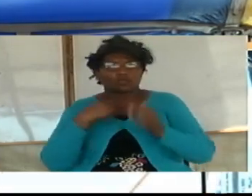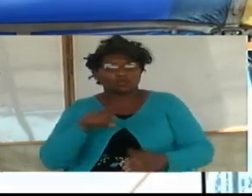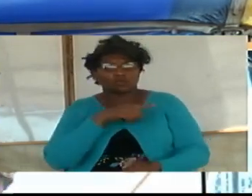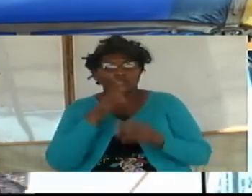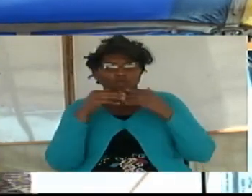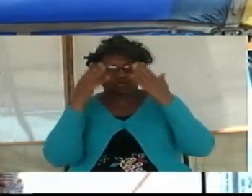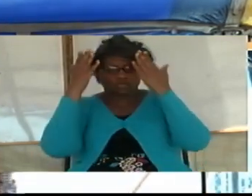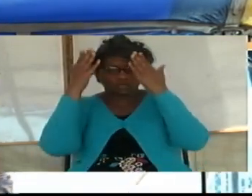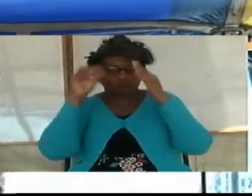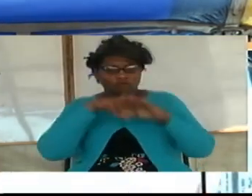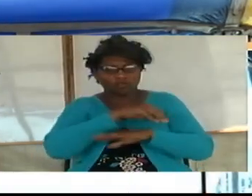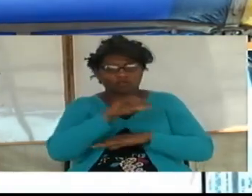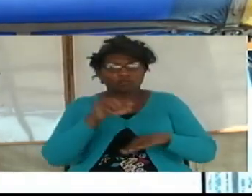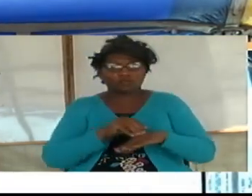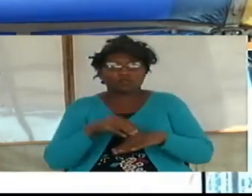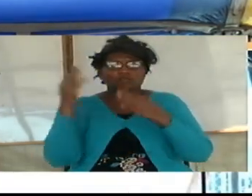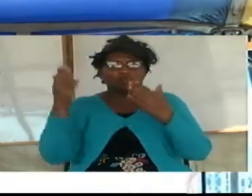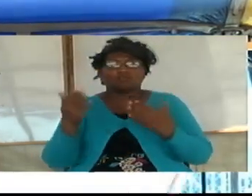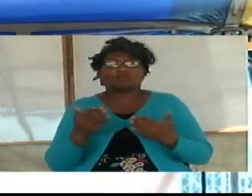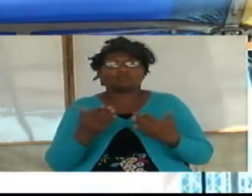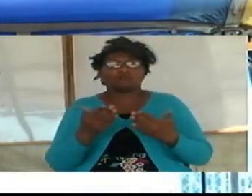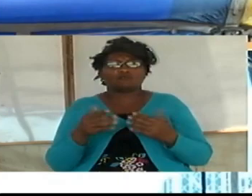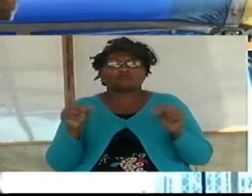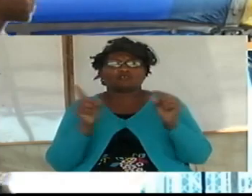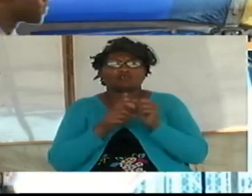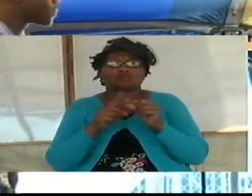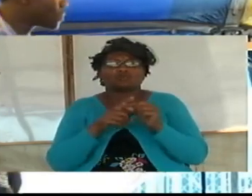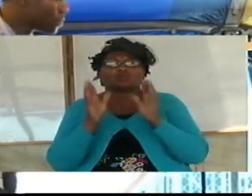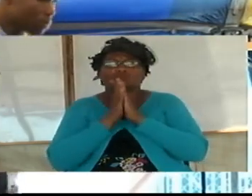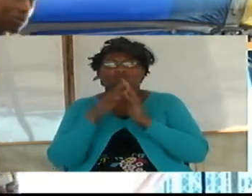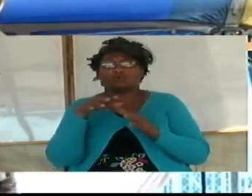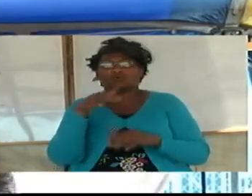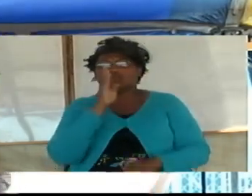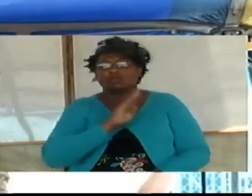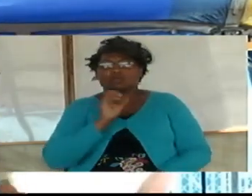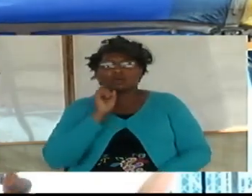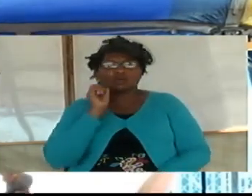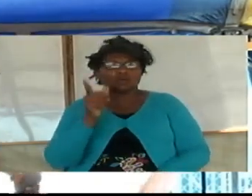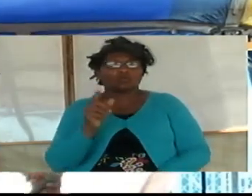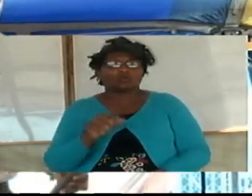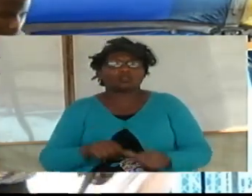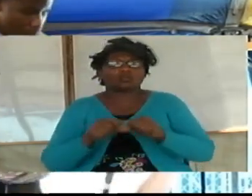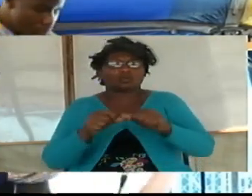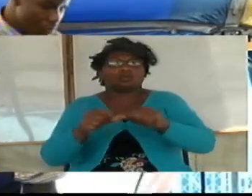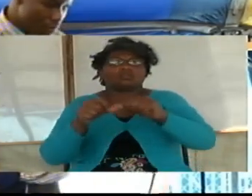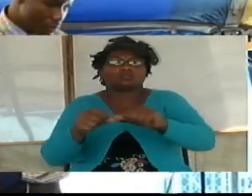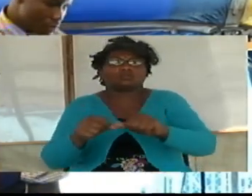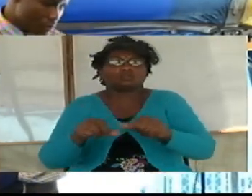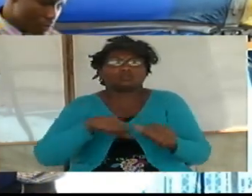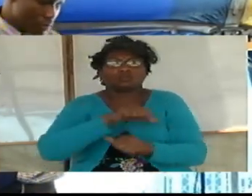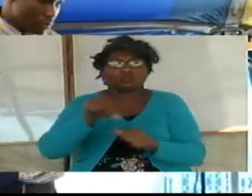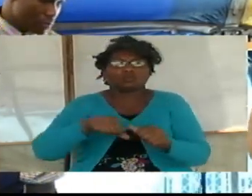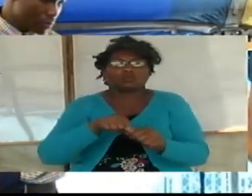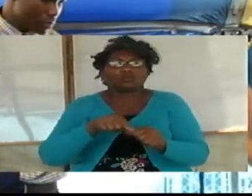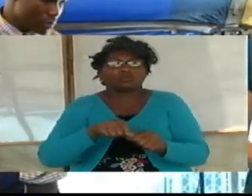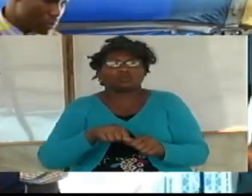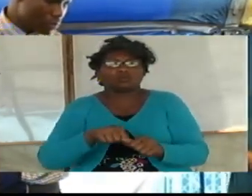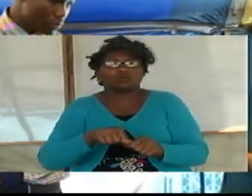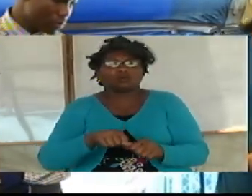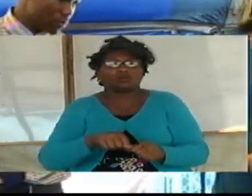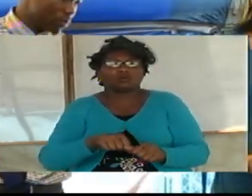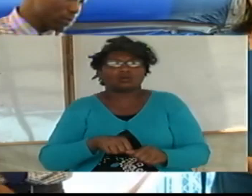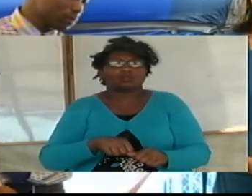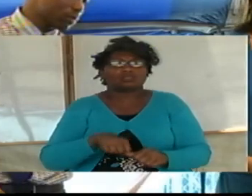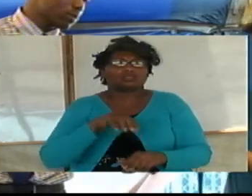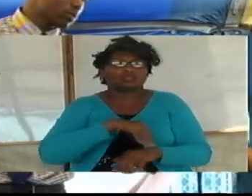his minister that brought forth the word. Pray that God will just continue to anoint his ministry and his life. And all of us that made it